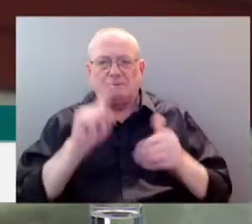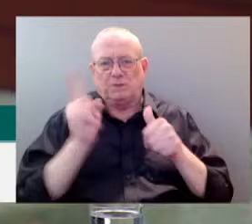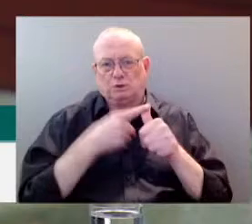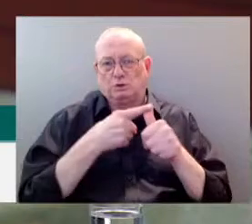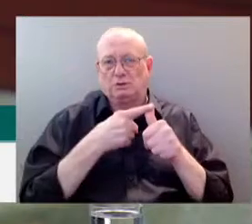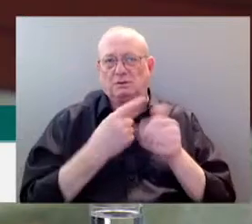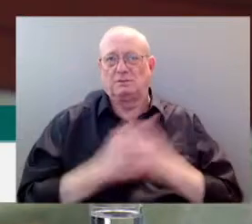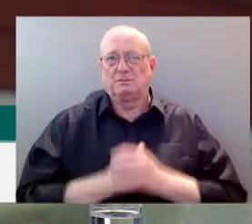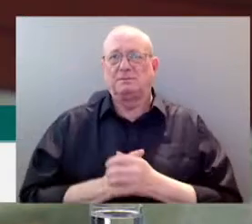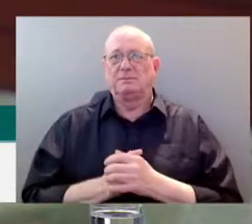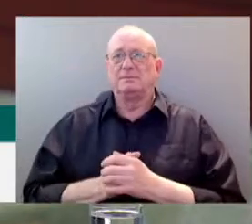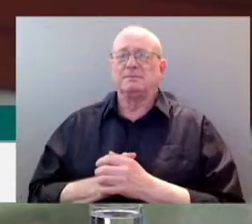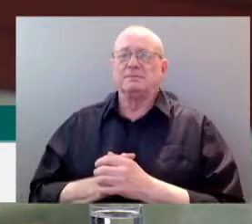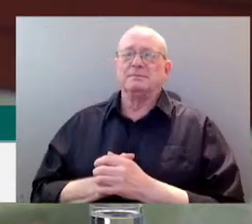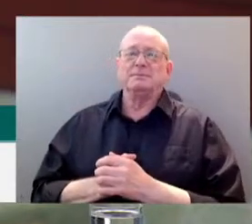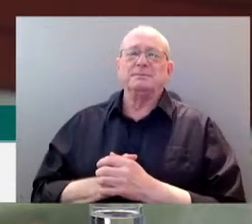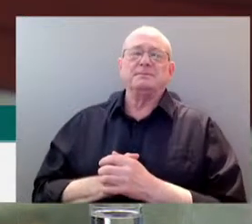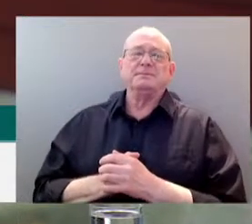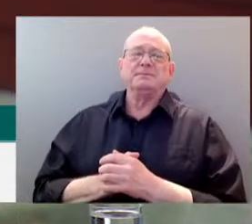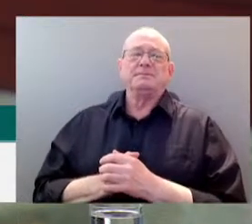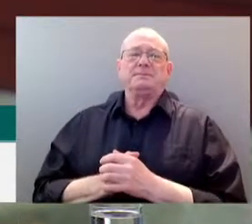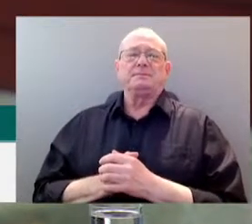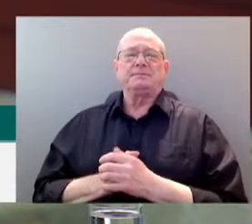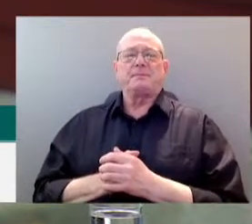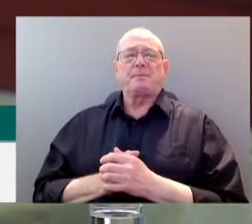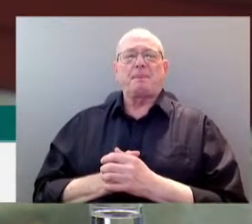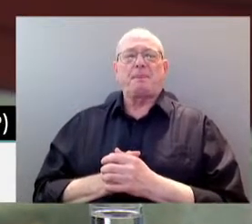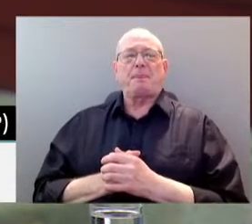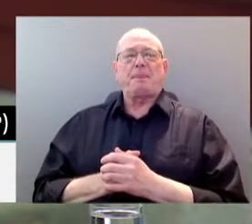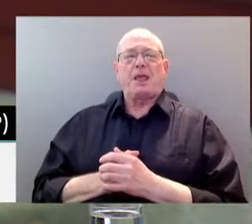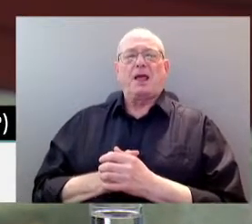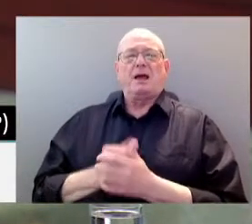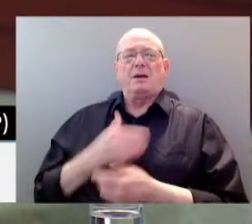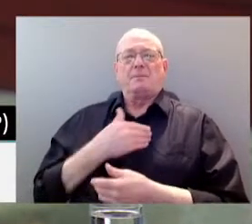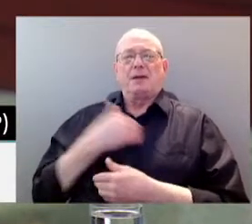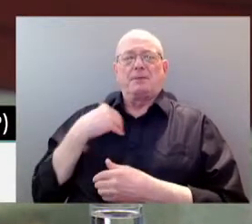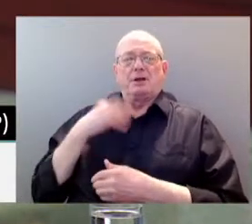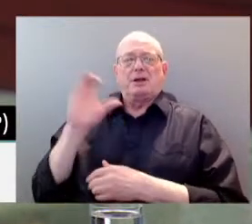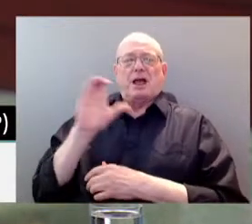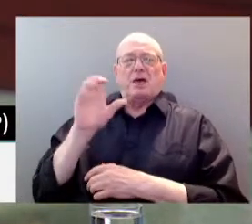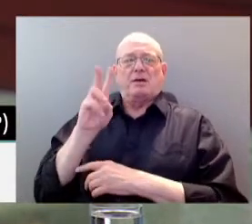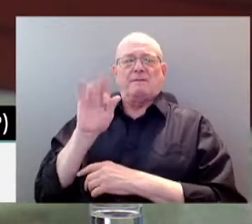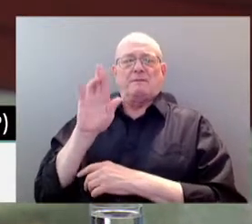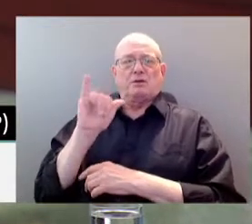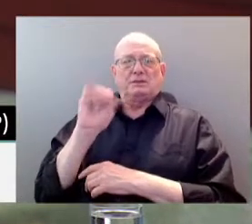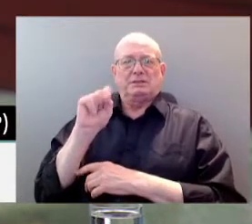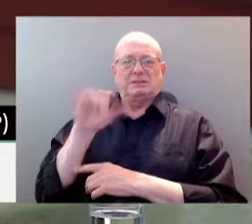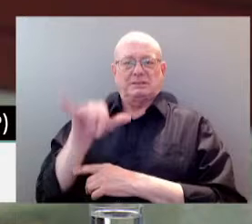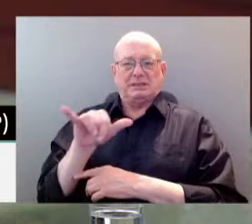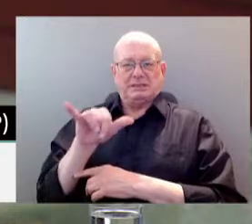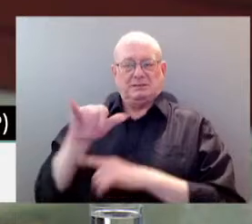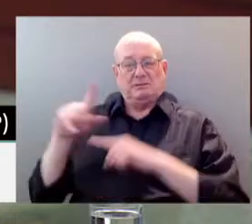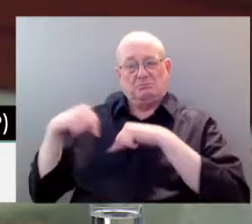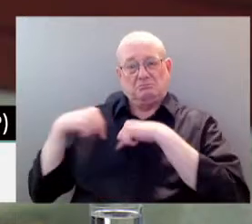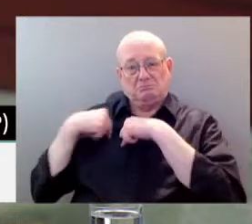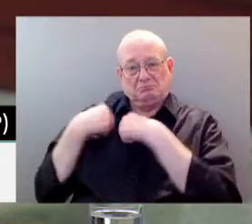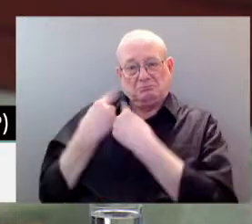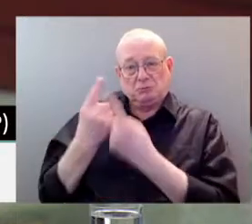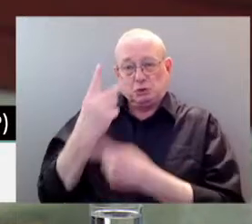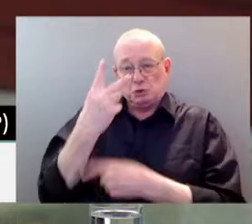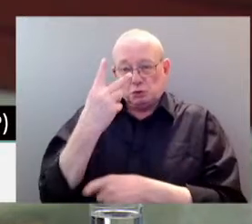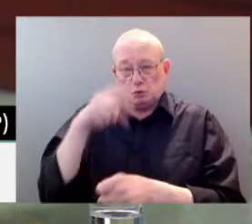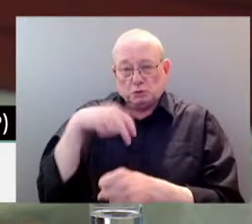next for two years now the Bole healthc Care Center has had 100% of its acute beds closed due to staffing